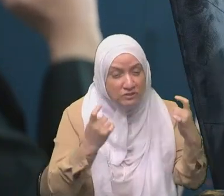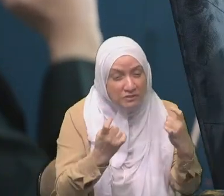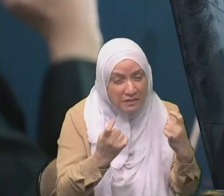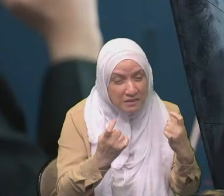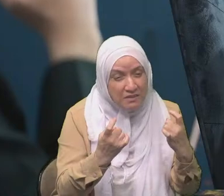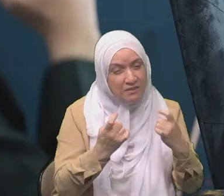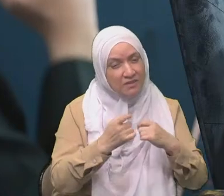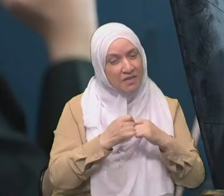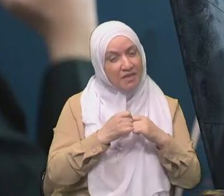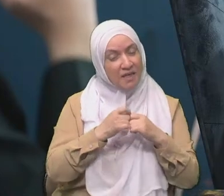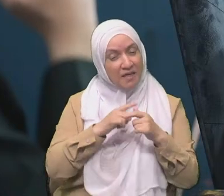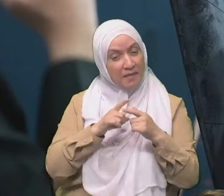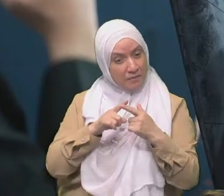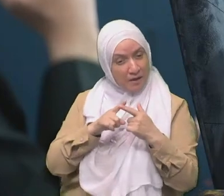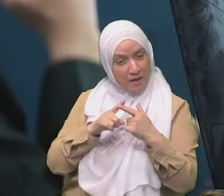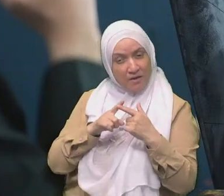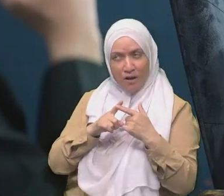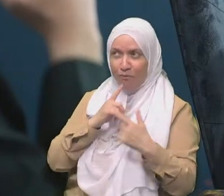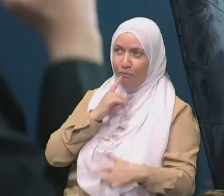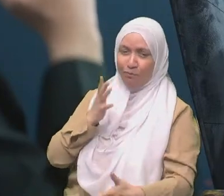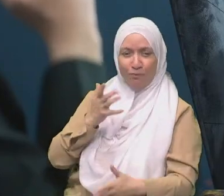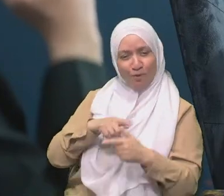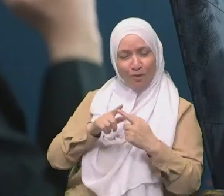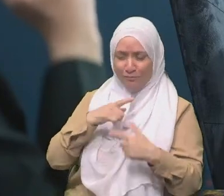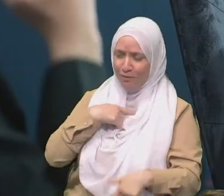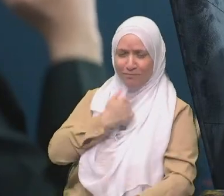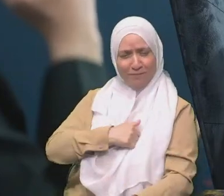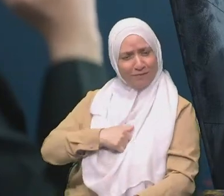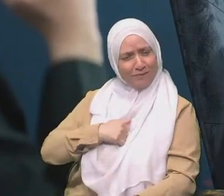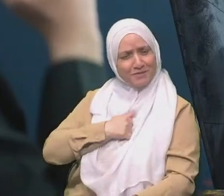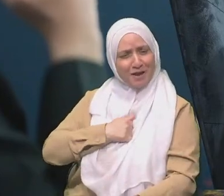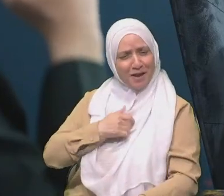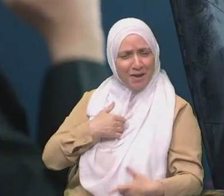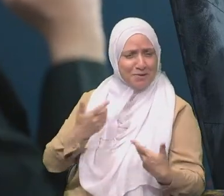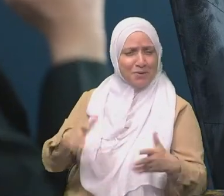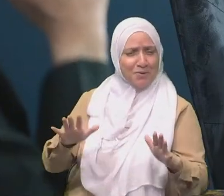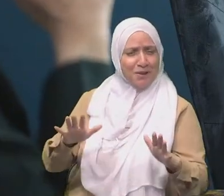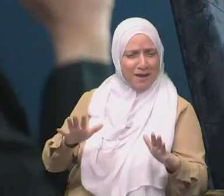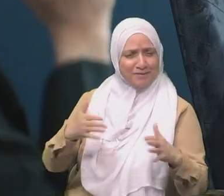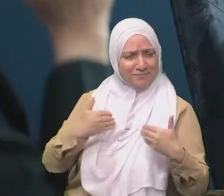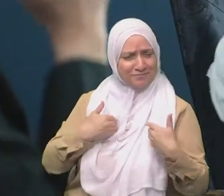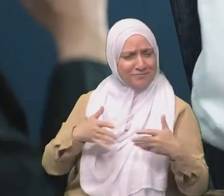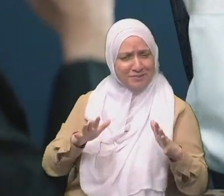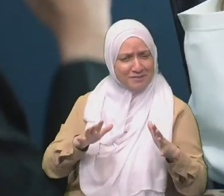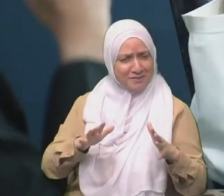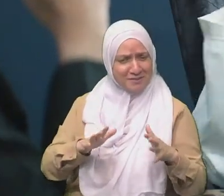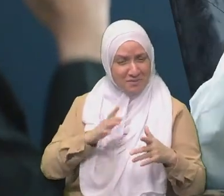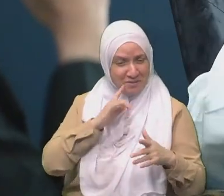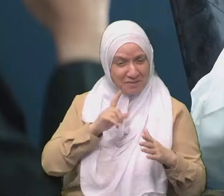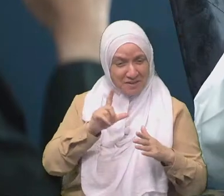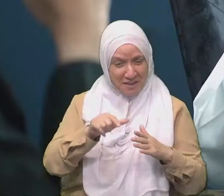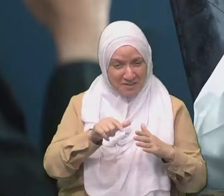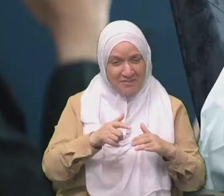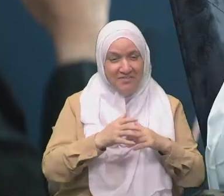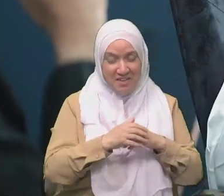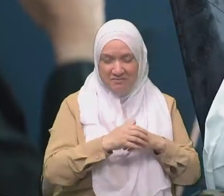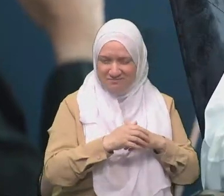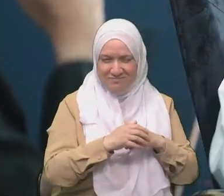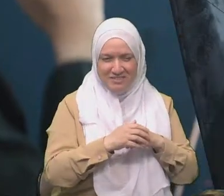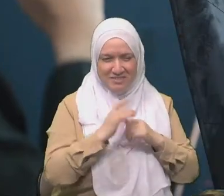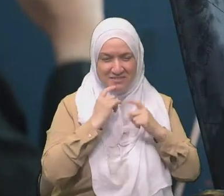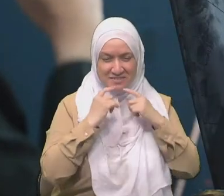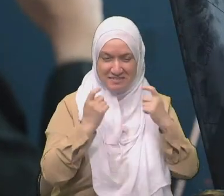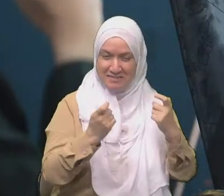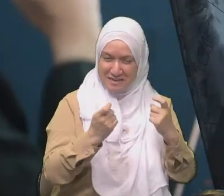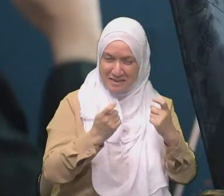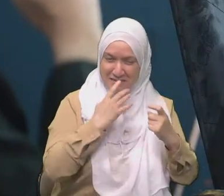time you realize how wrong they were. Is there a door for tawbah still open for these people? I've messed up for so long and I always told myself,